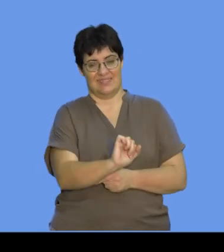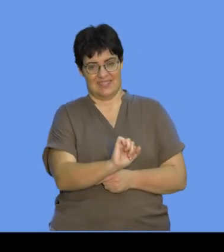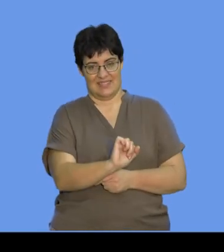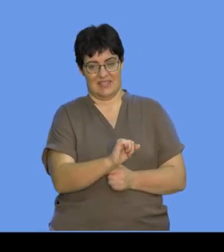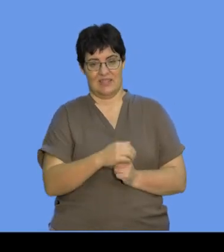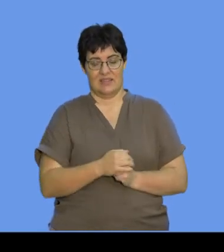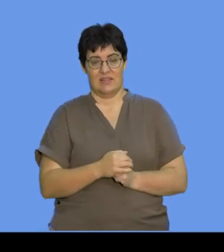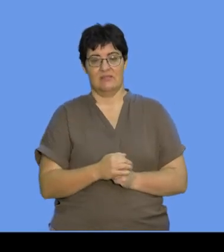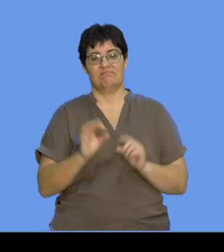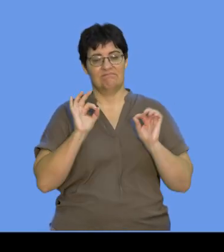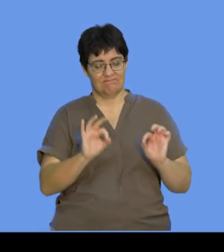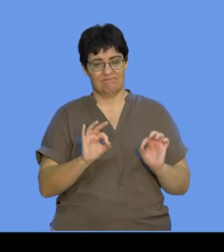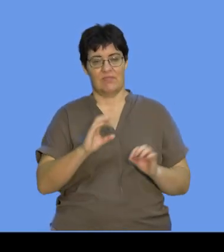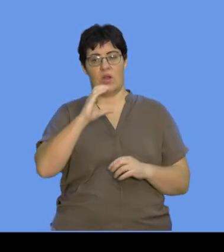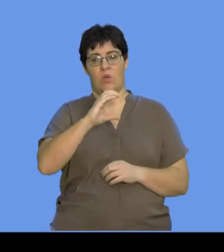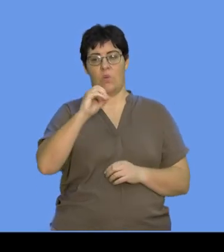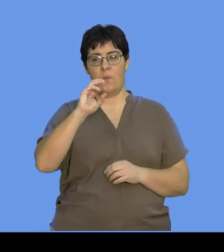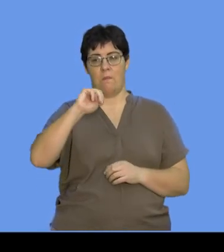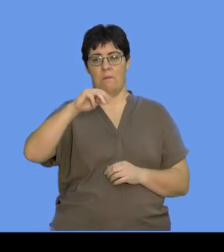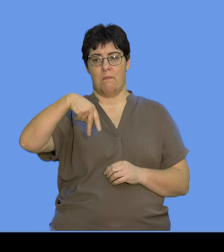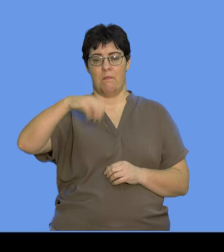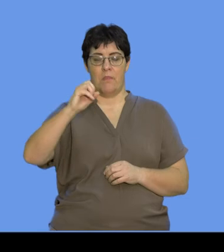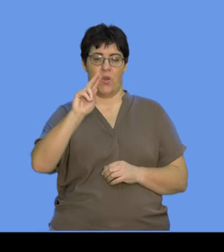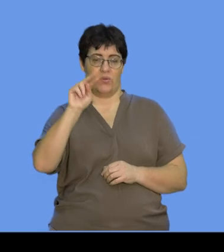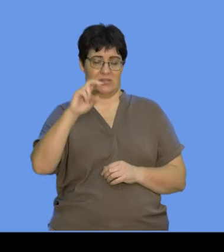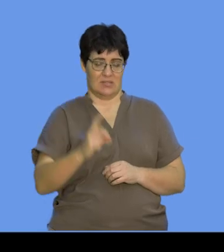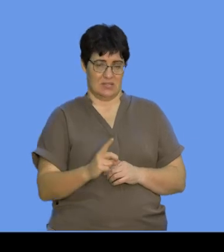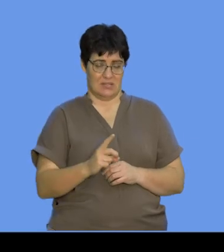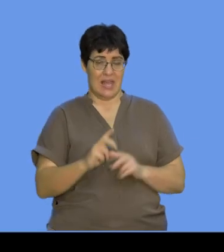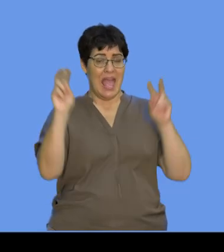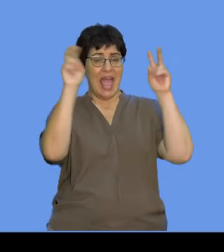as a typical compound. It is a poor electrical conductor.